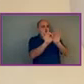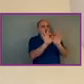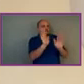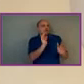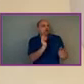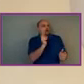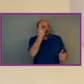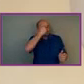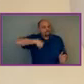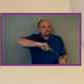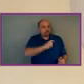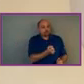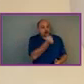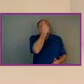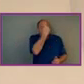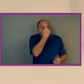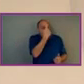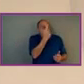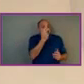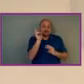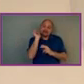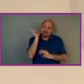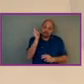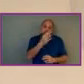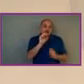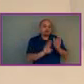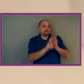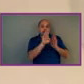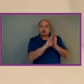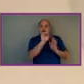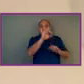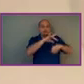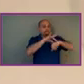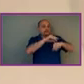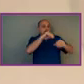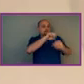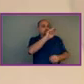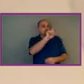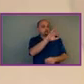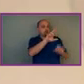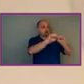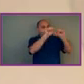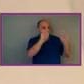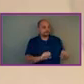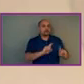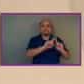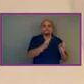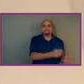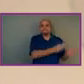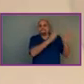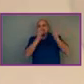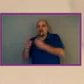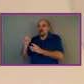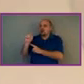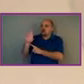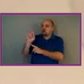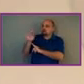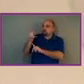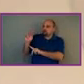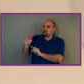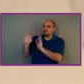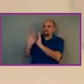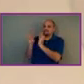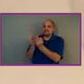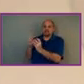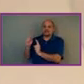chronology and the formation of the planets within the solar system. But the Trojan family that as I mentioned, we have